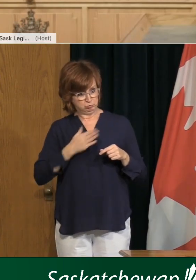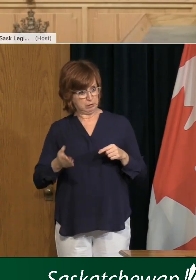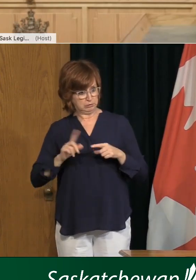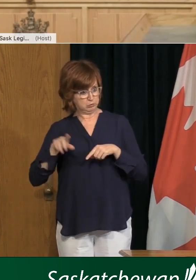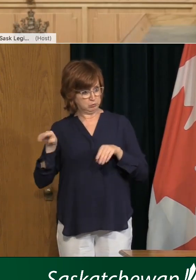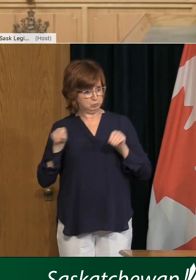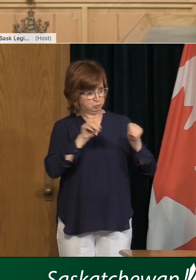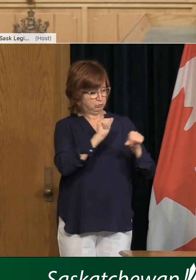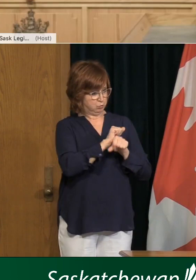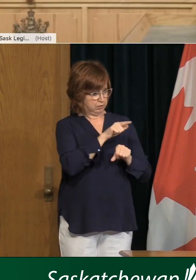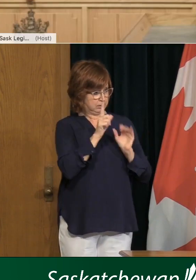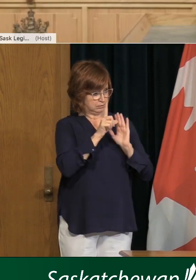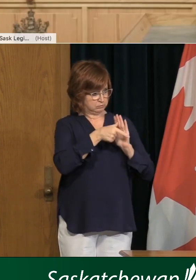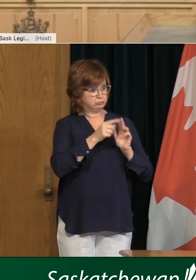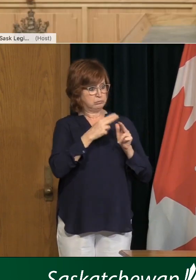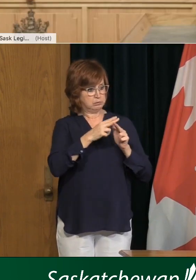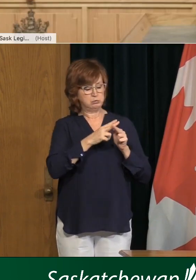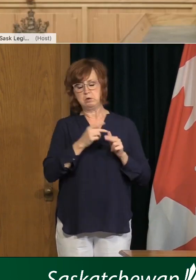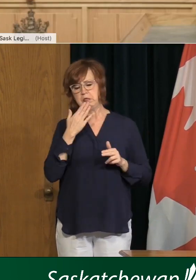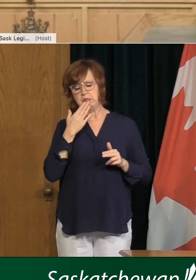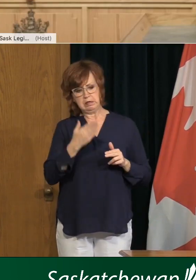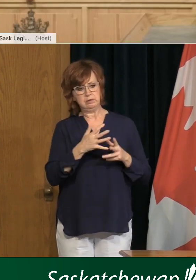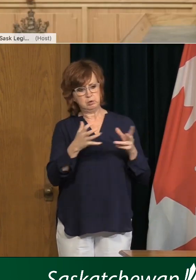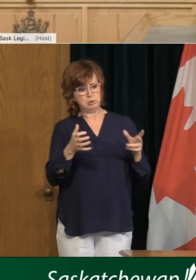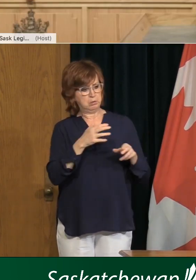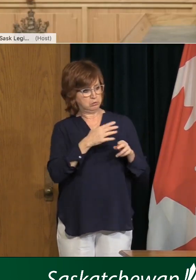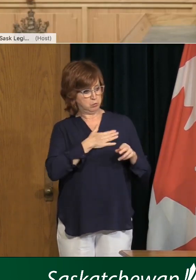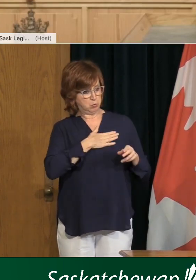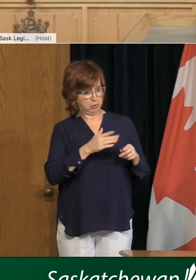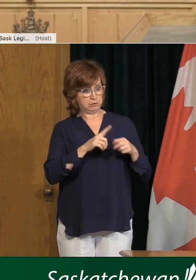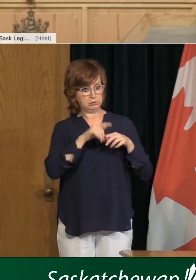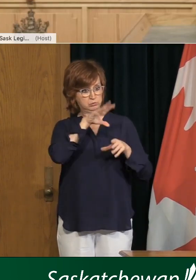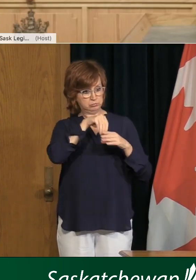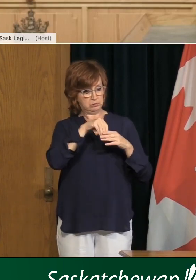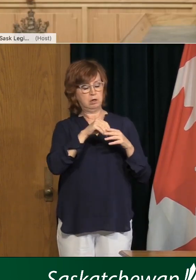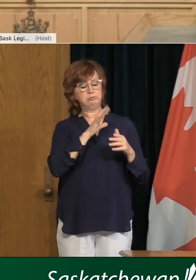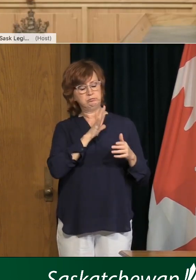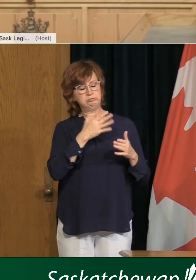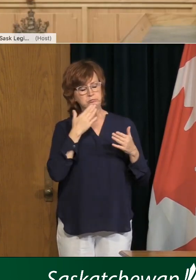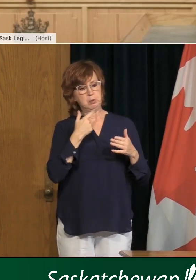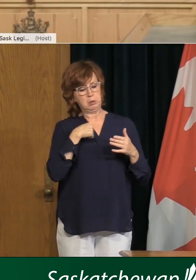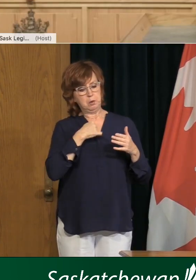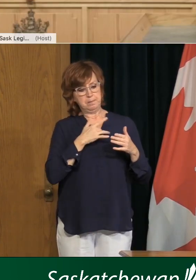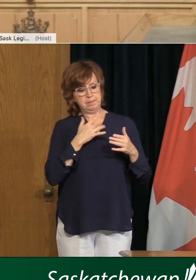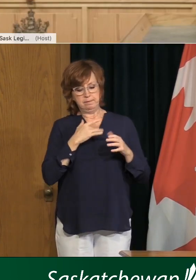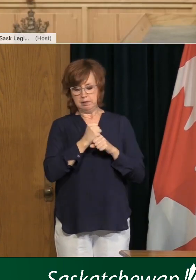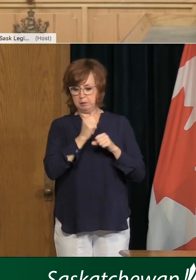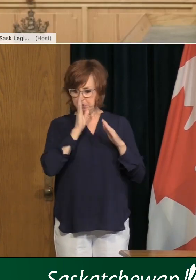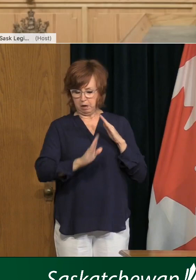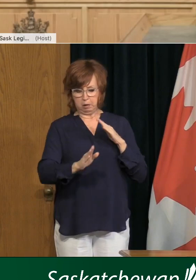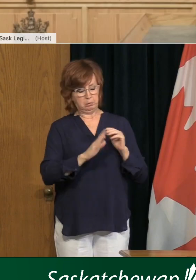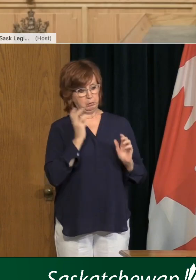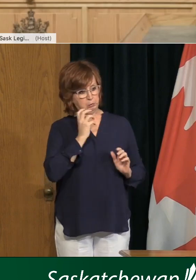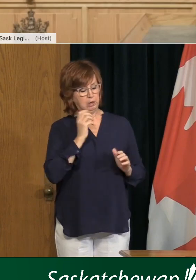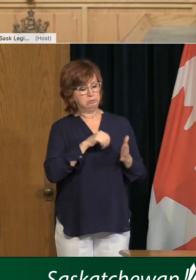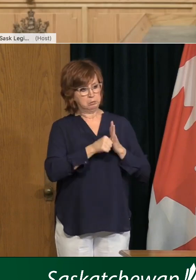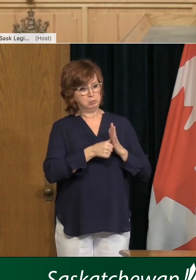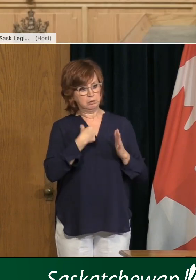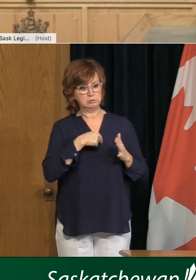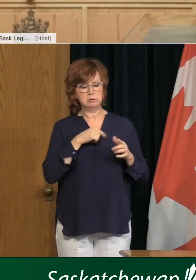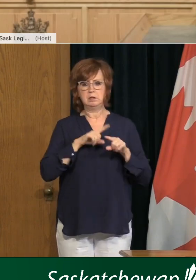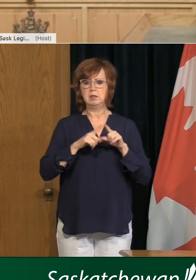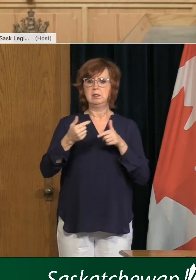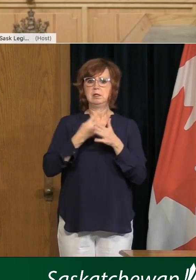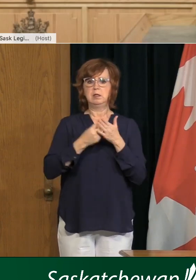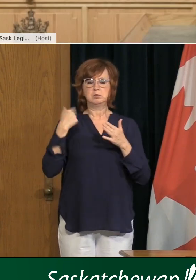on behalf of Saskatchewan residents is humbling. Last week during our modeling update, we introduced you to something called the effective